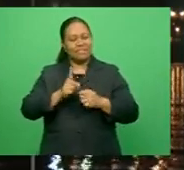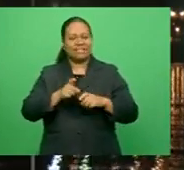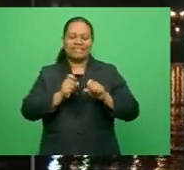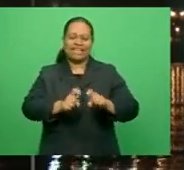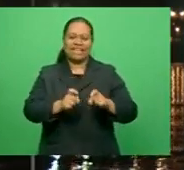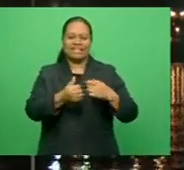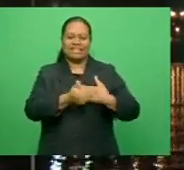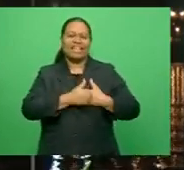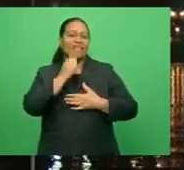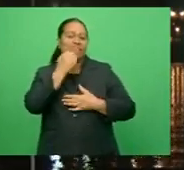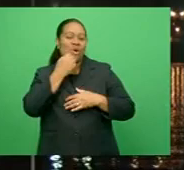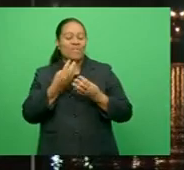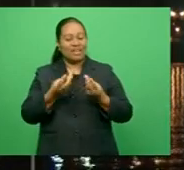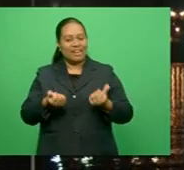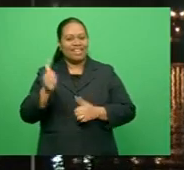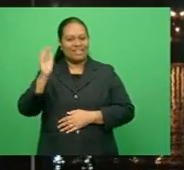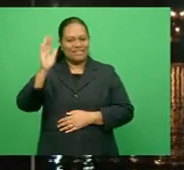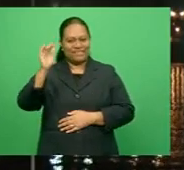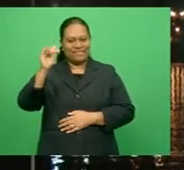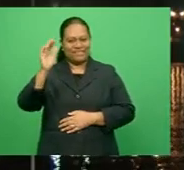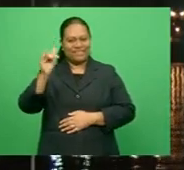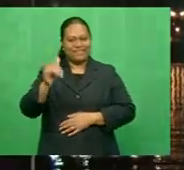stay warm and dry. Bye for now.